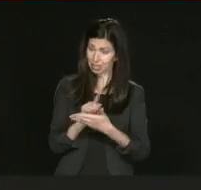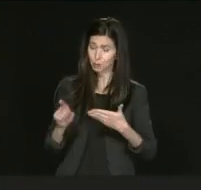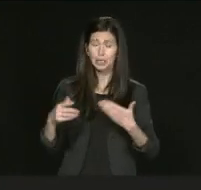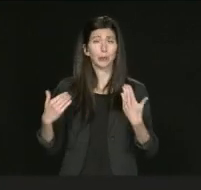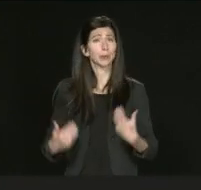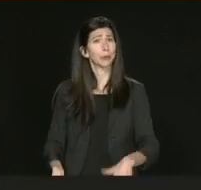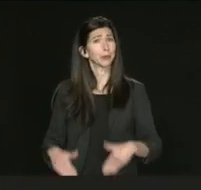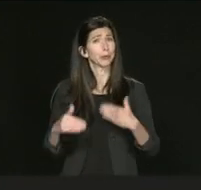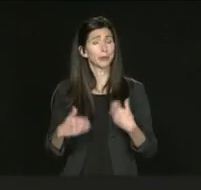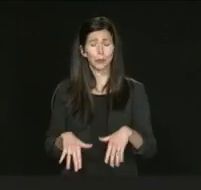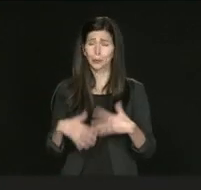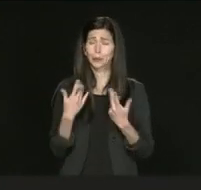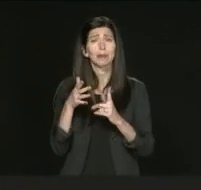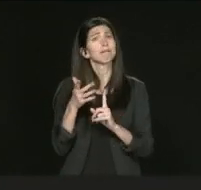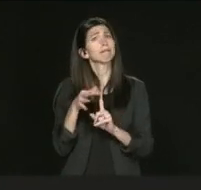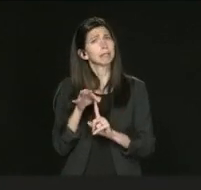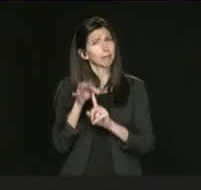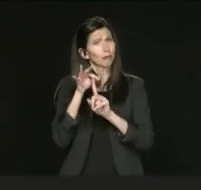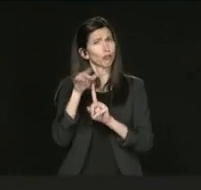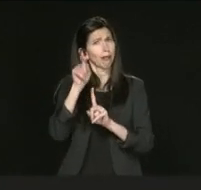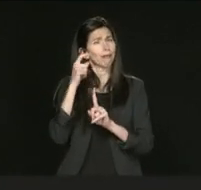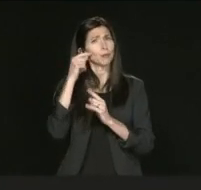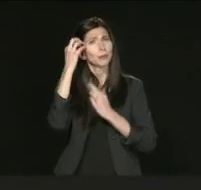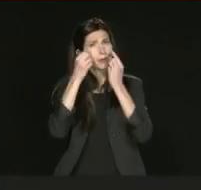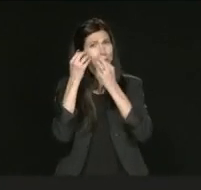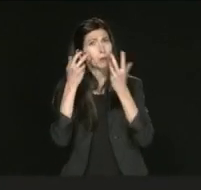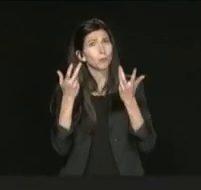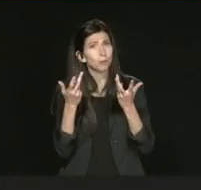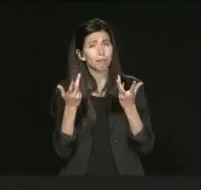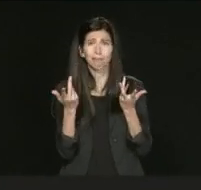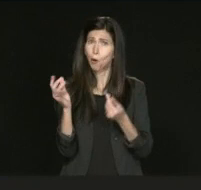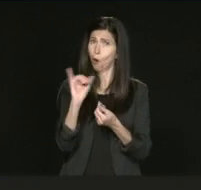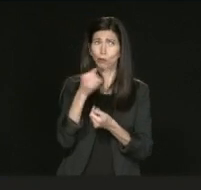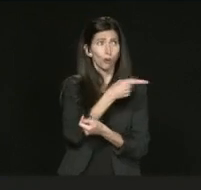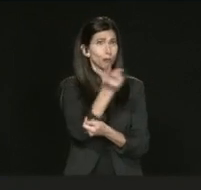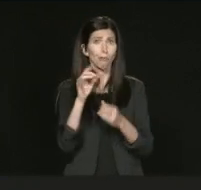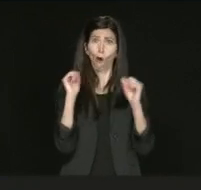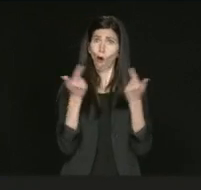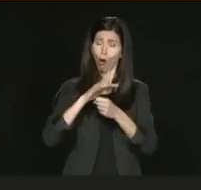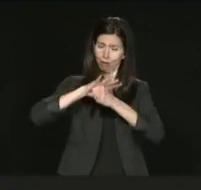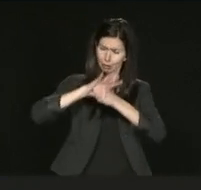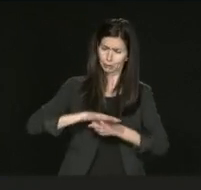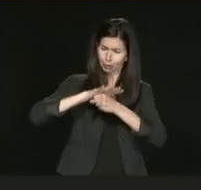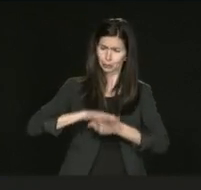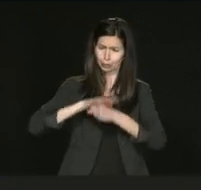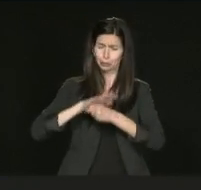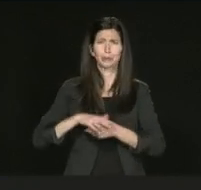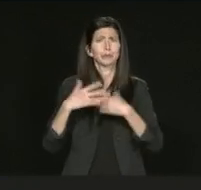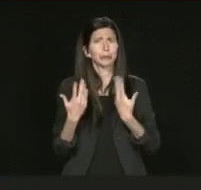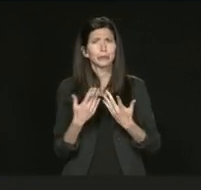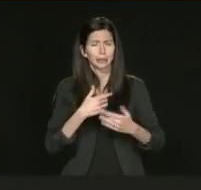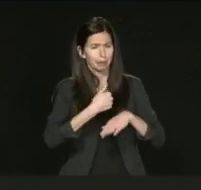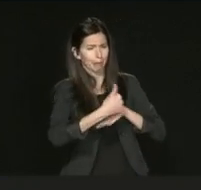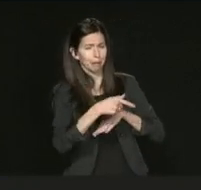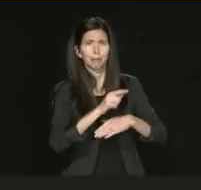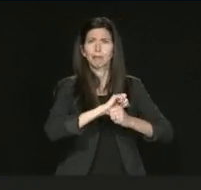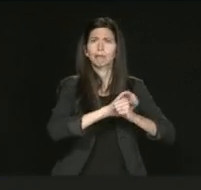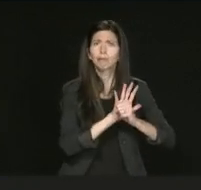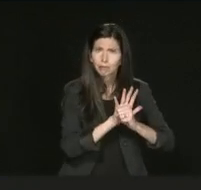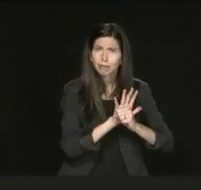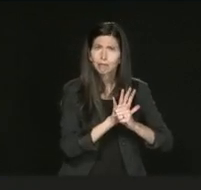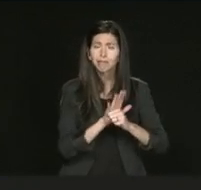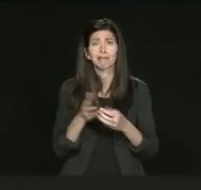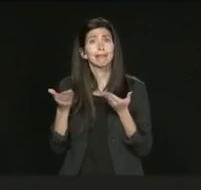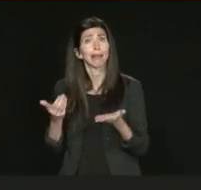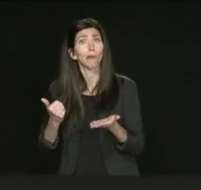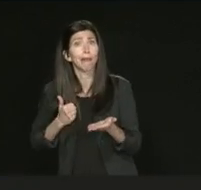that we are all experiencing due to COVID-19. Across Canada and around the world, people have been struggling with concerns of